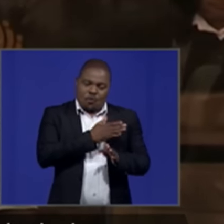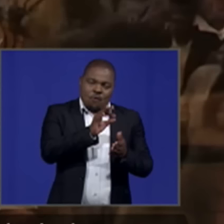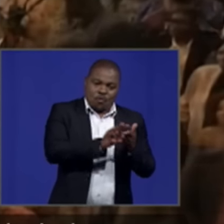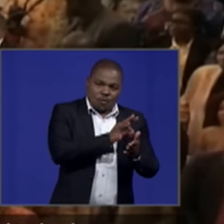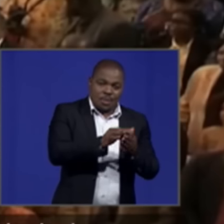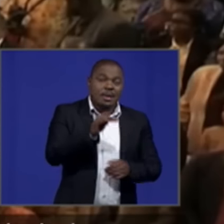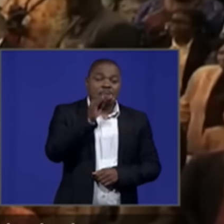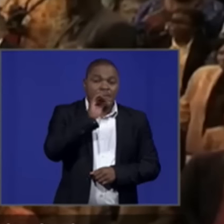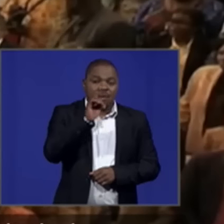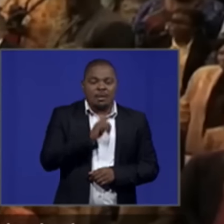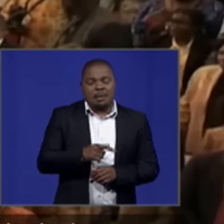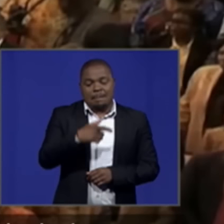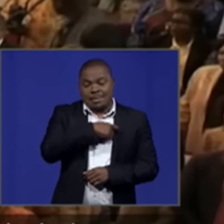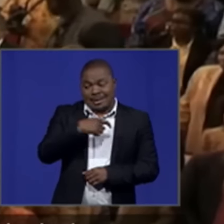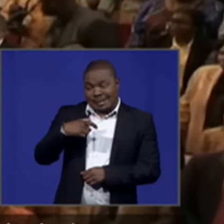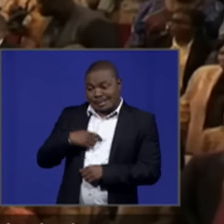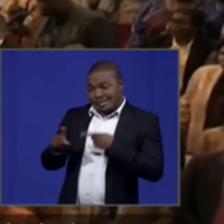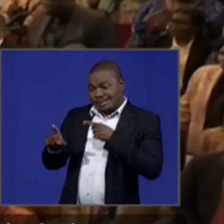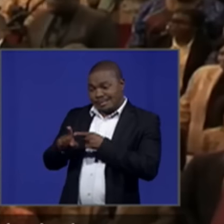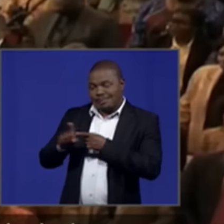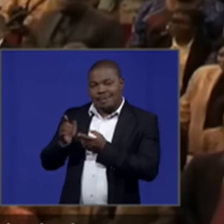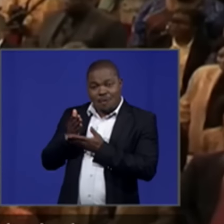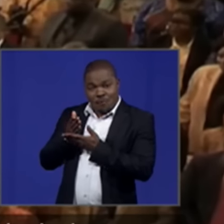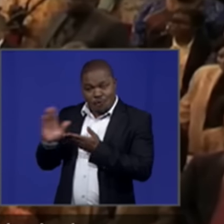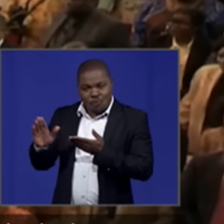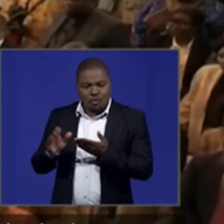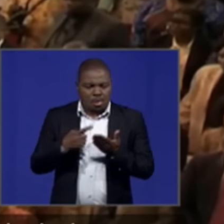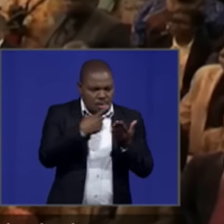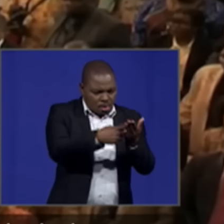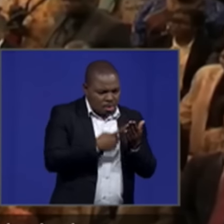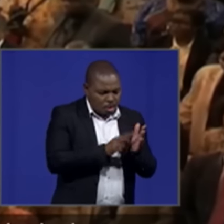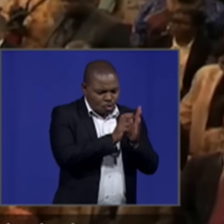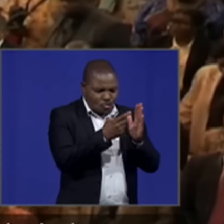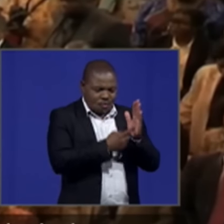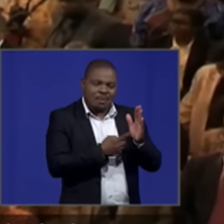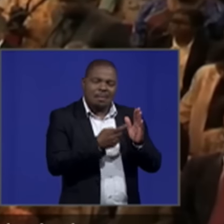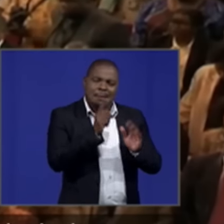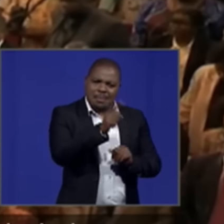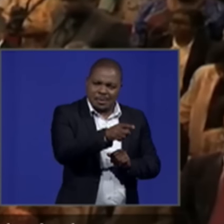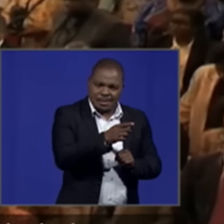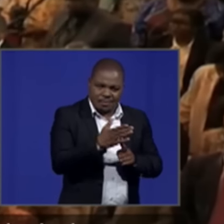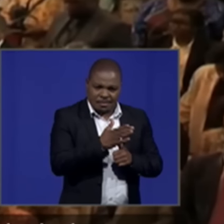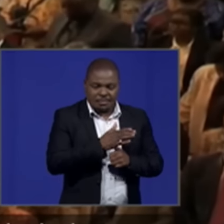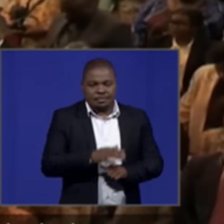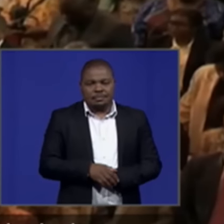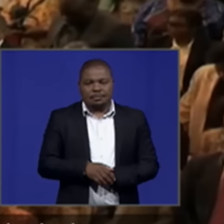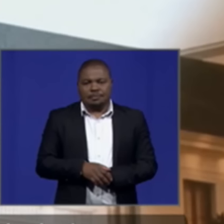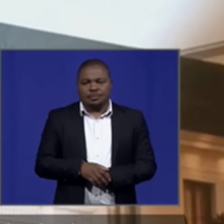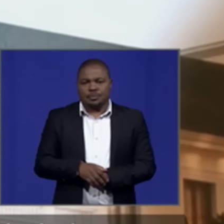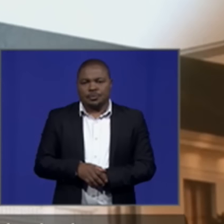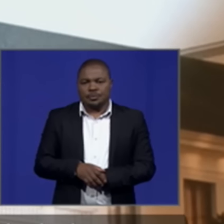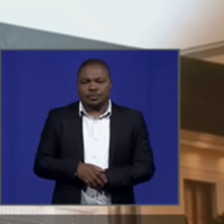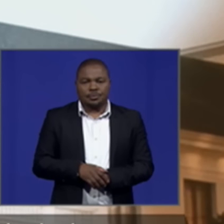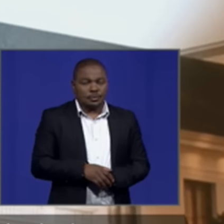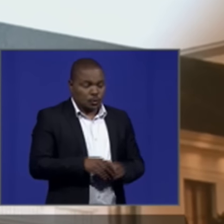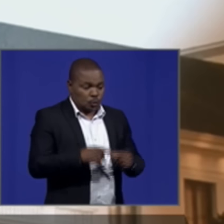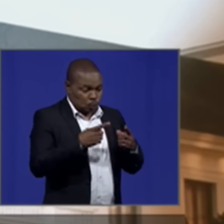ya go tlosiwa ga moporesidente mo setilong e tshwanelwa ke go sekasekiwa. We note and respect